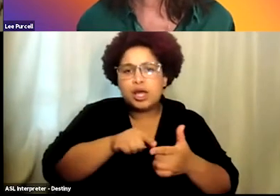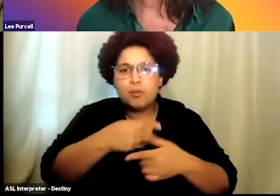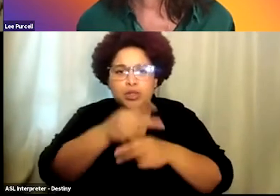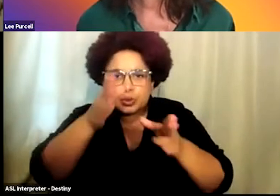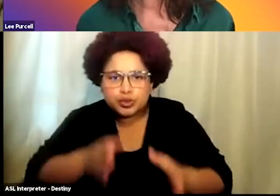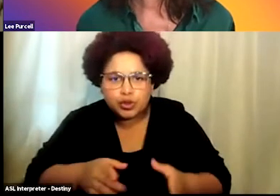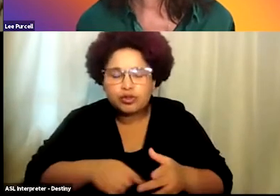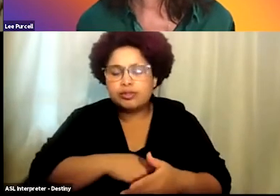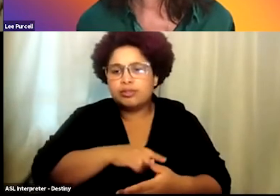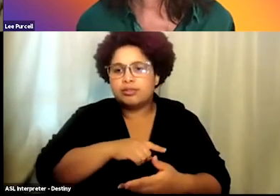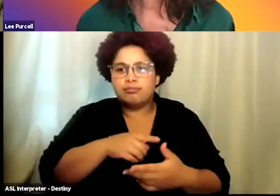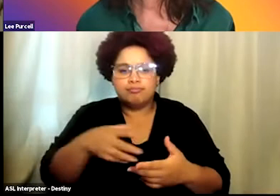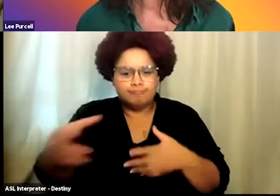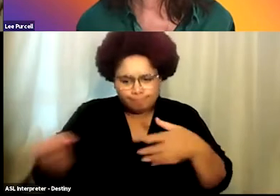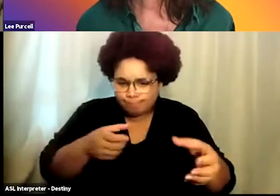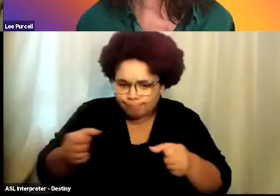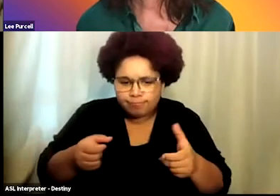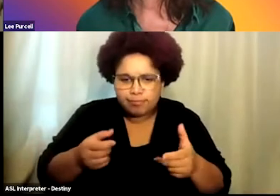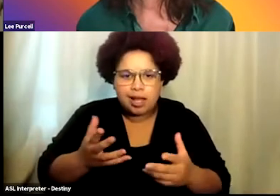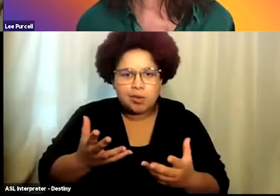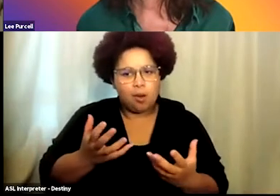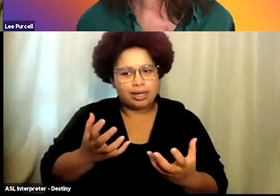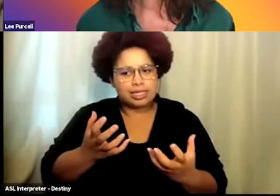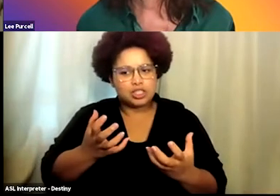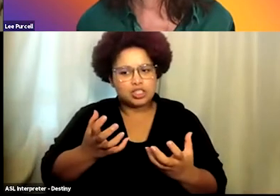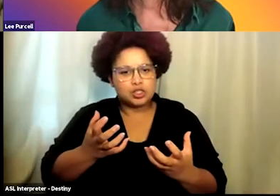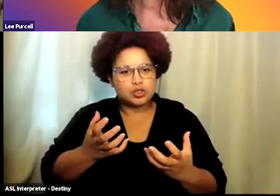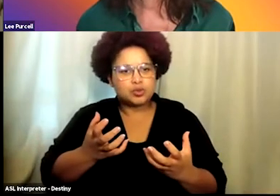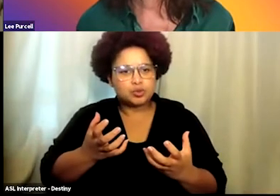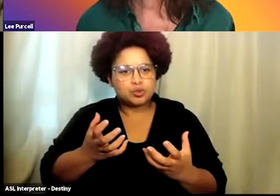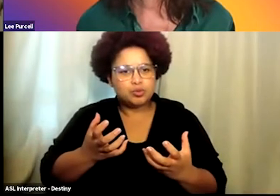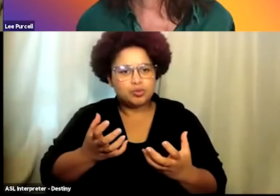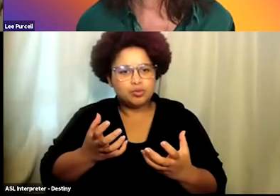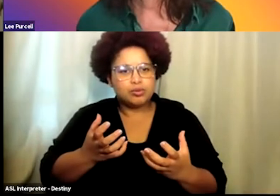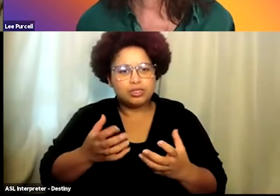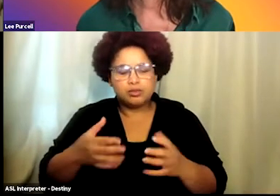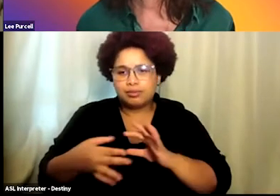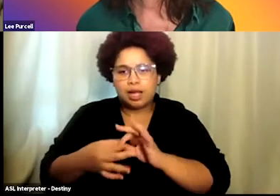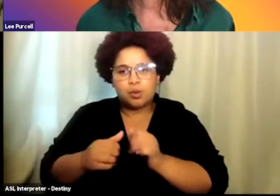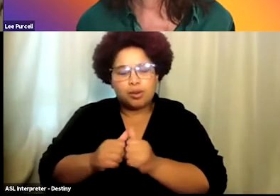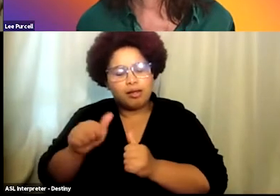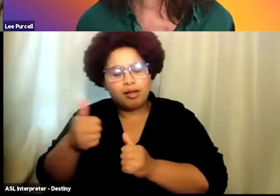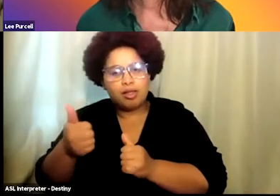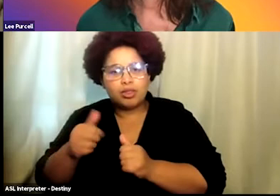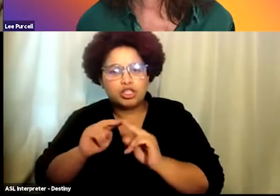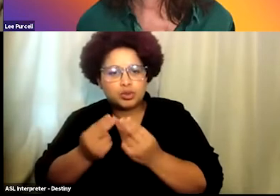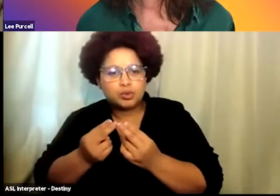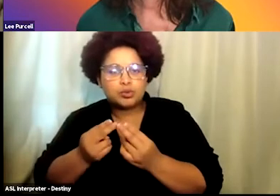producers, and just wanting to grow with other unions and even